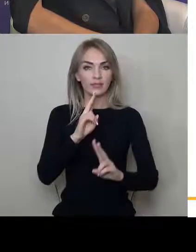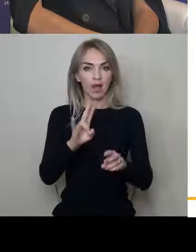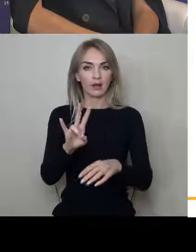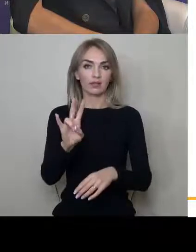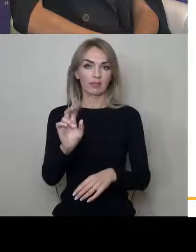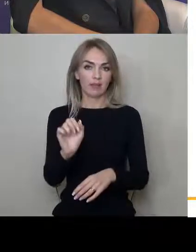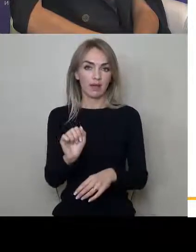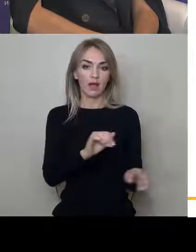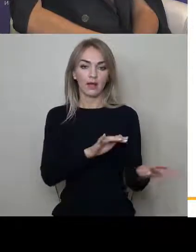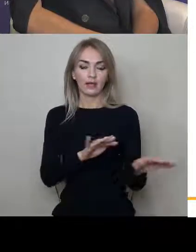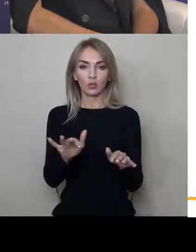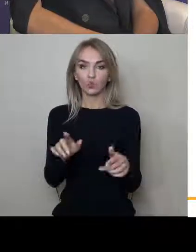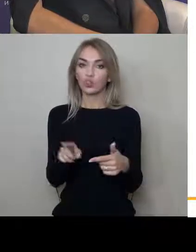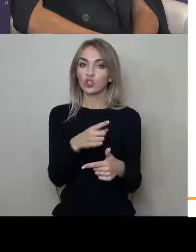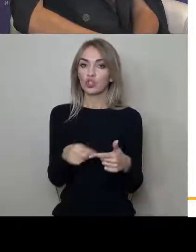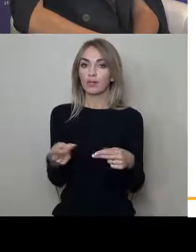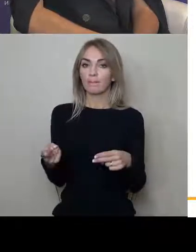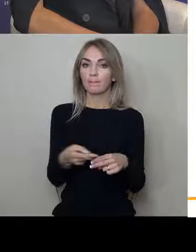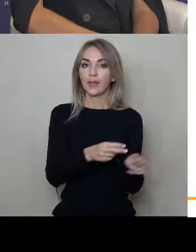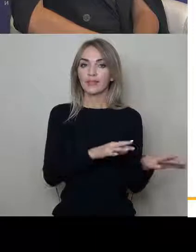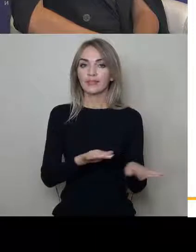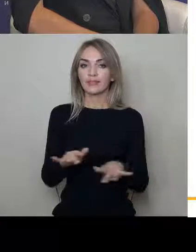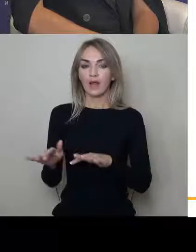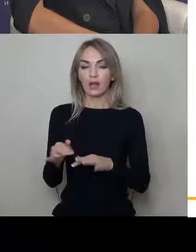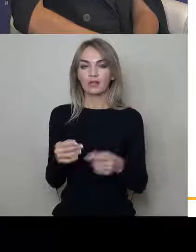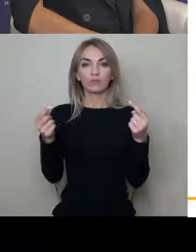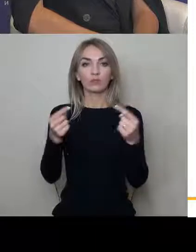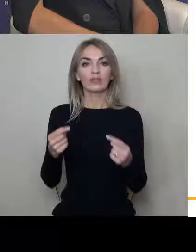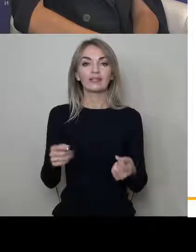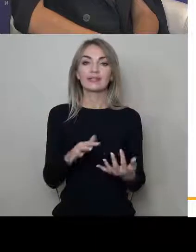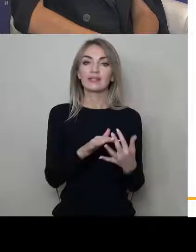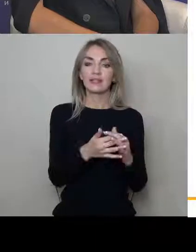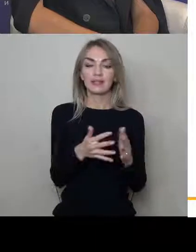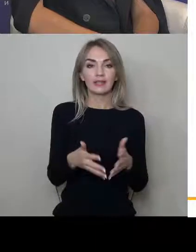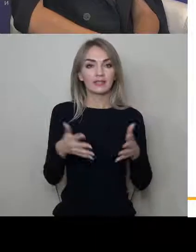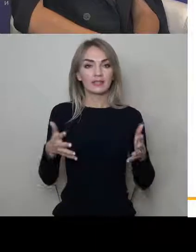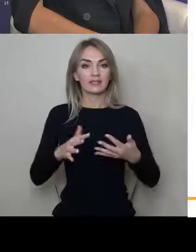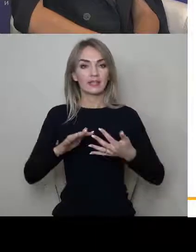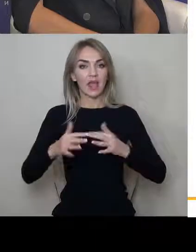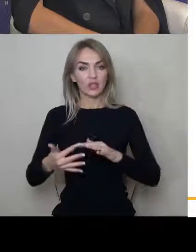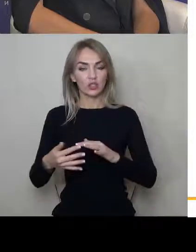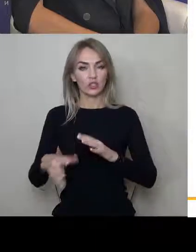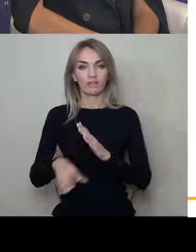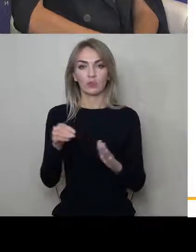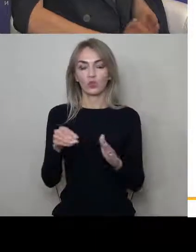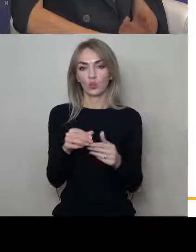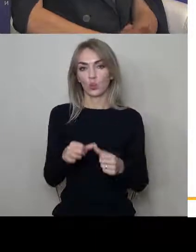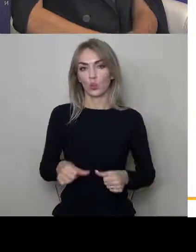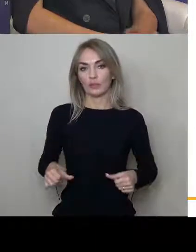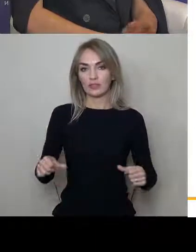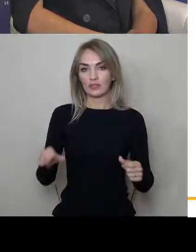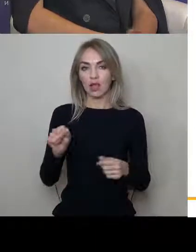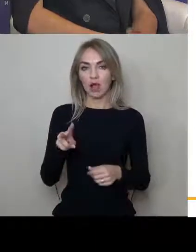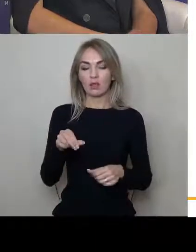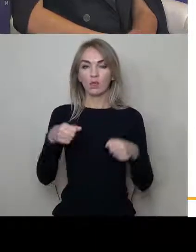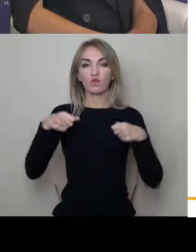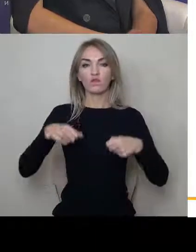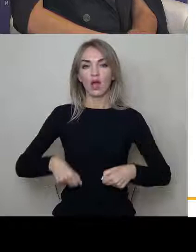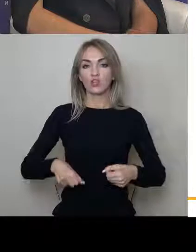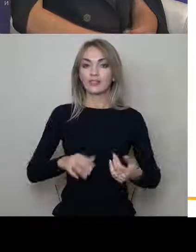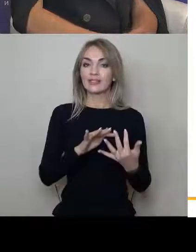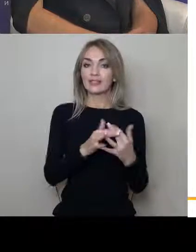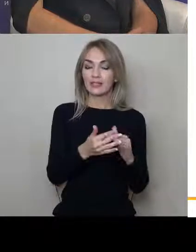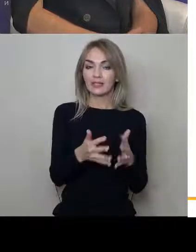any complaints with respect to actions or inactions of respective of rural town